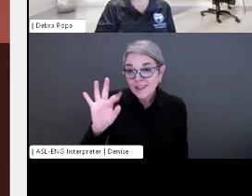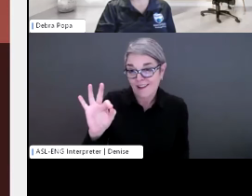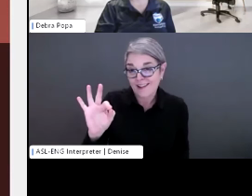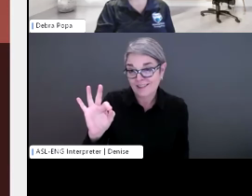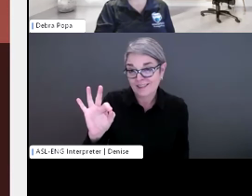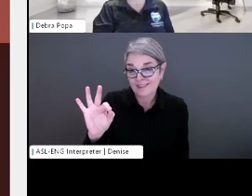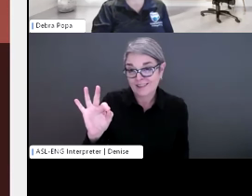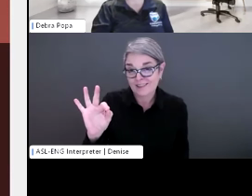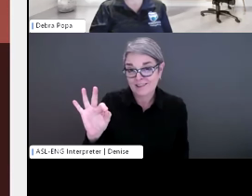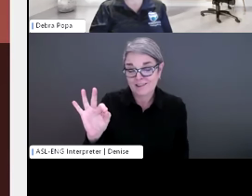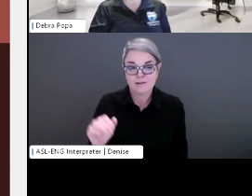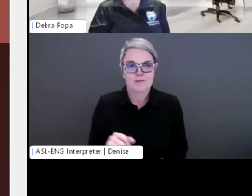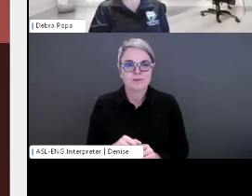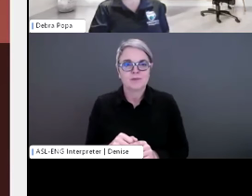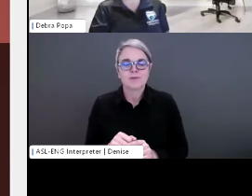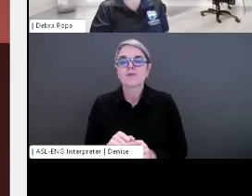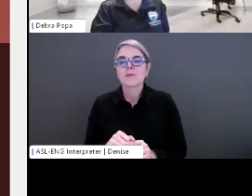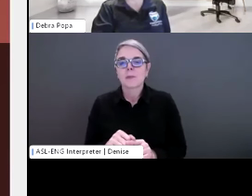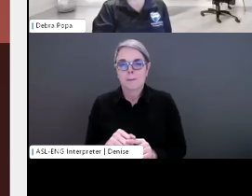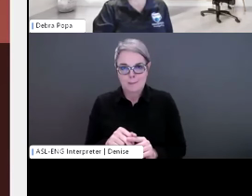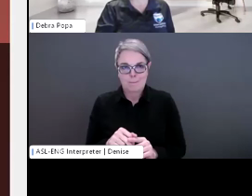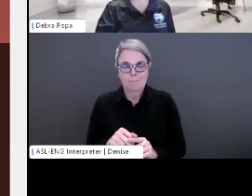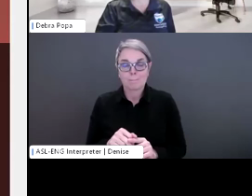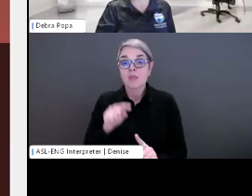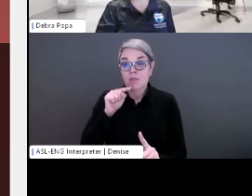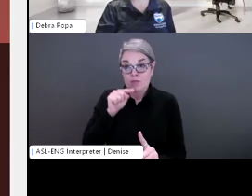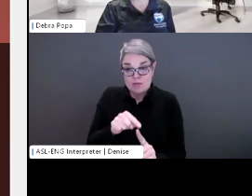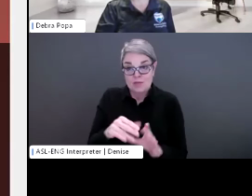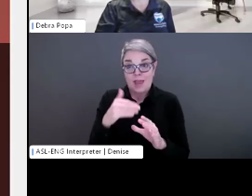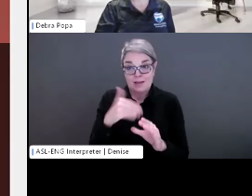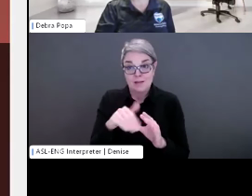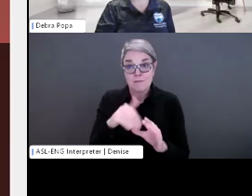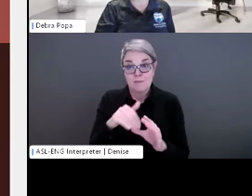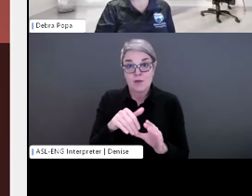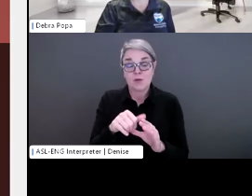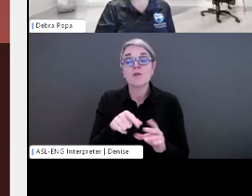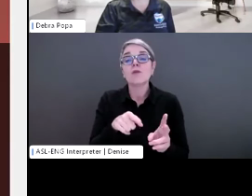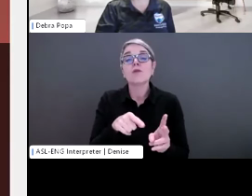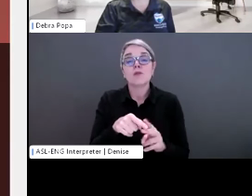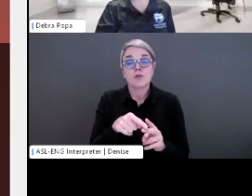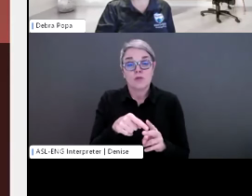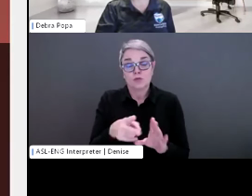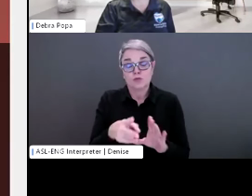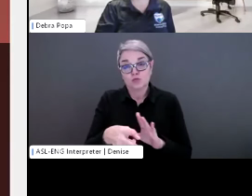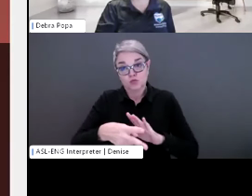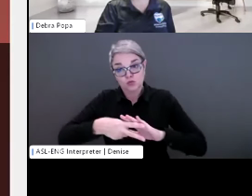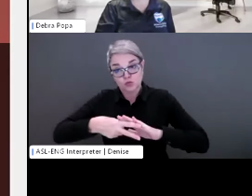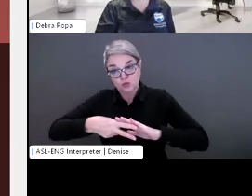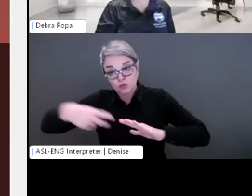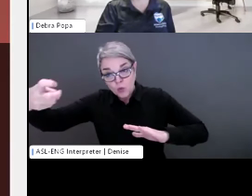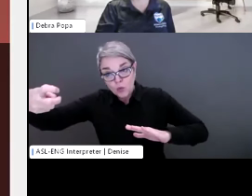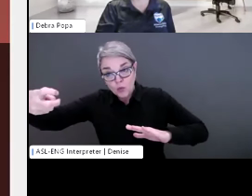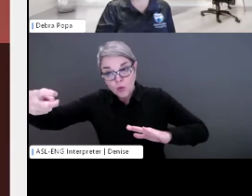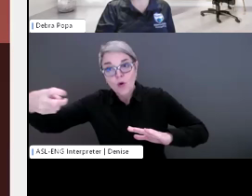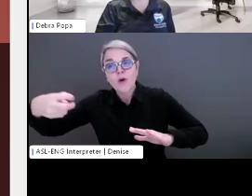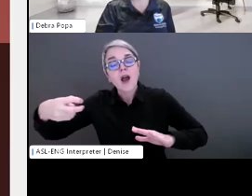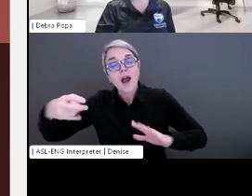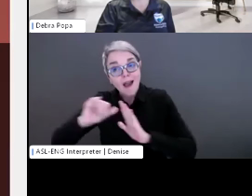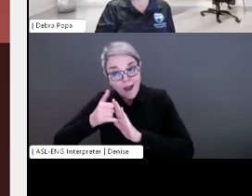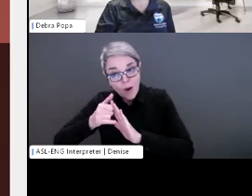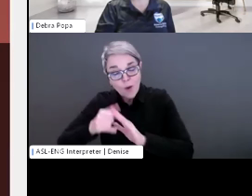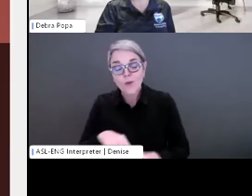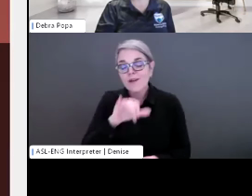email address was originally stolen from me because Yahoo got hacked, and it got hacked